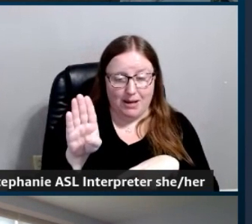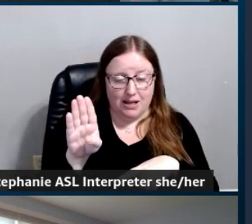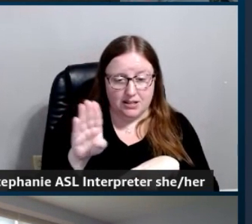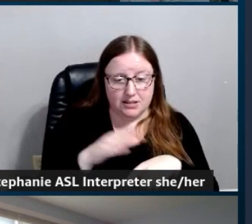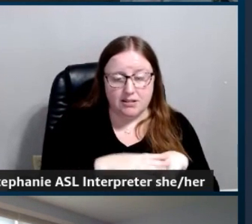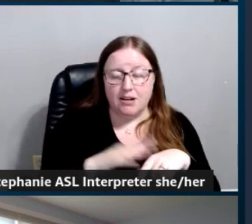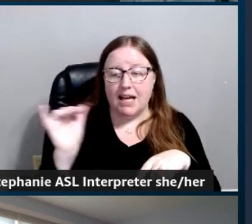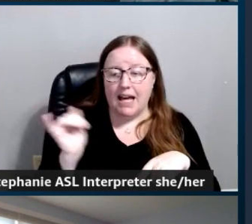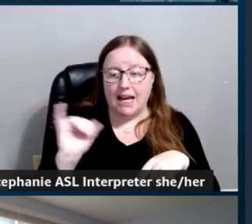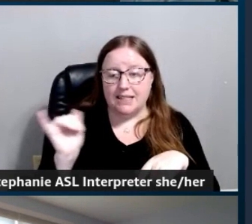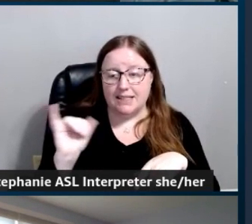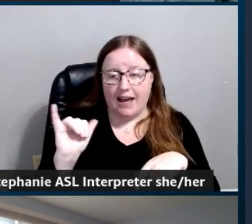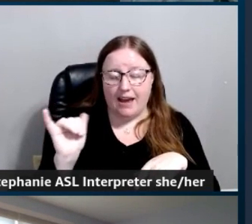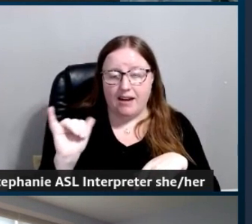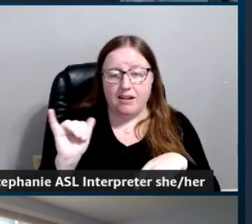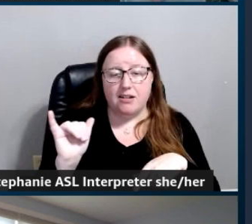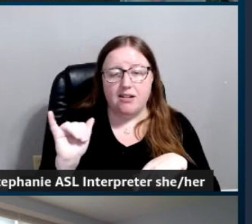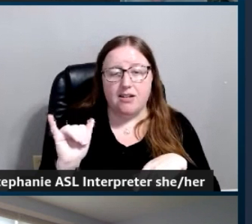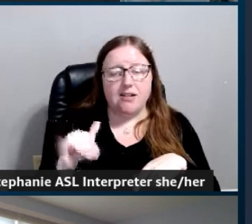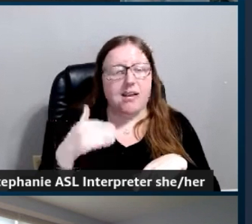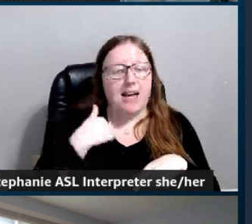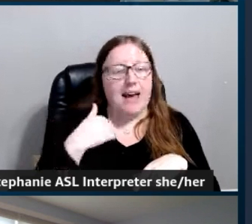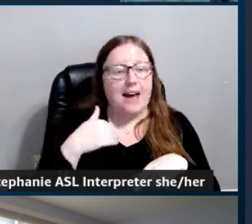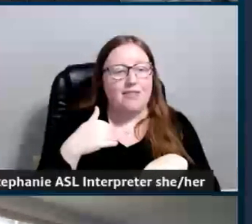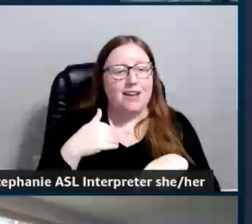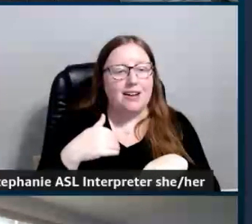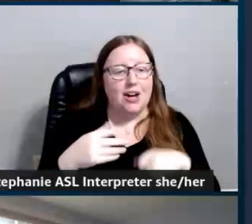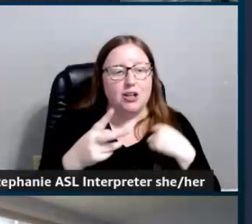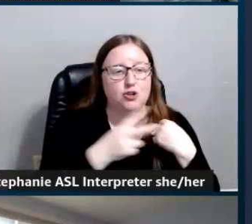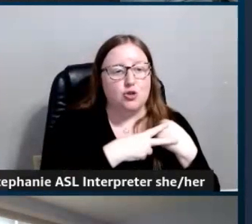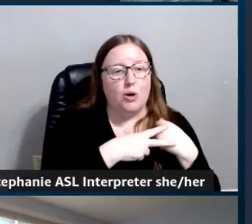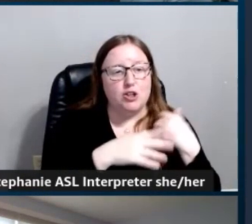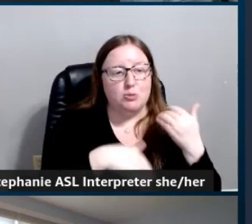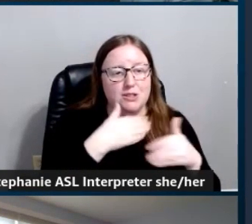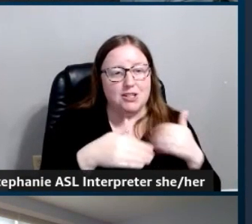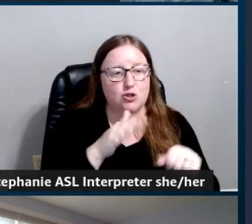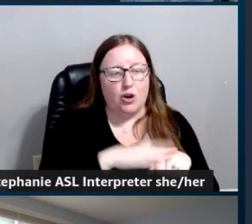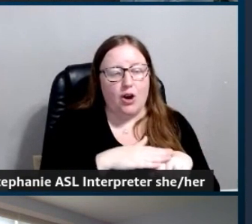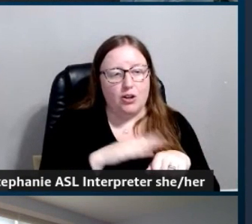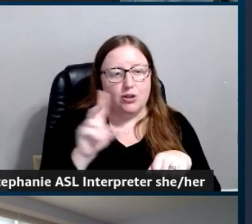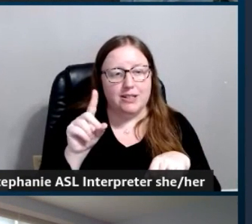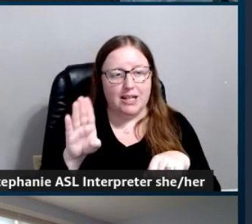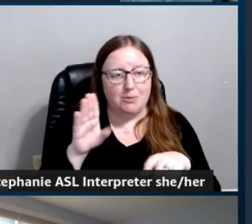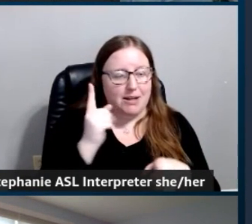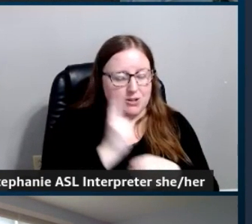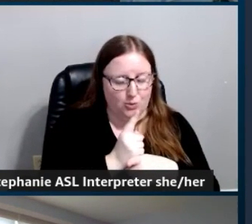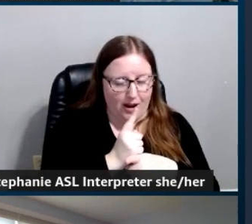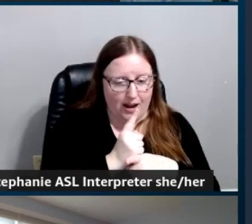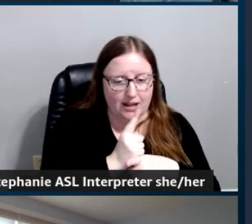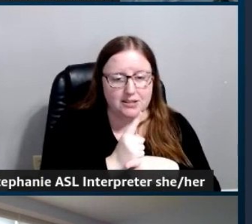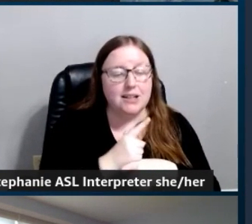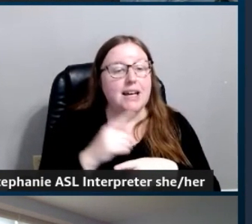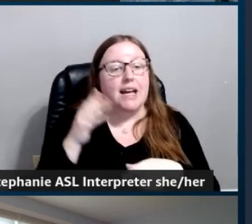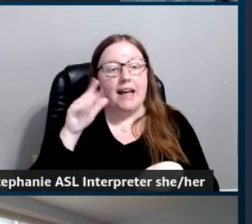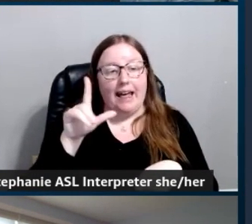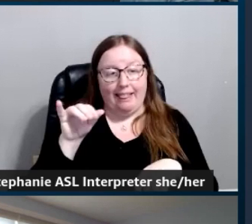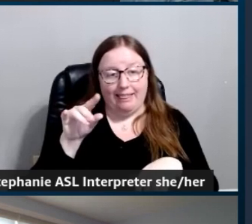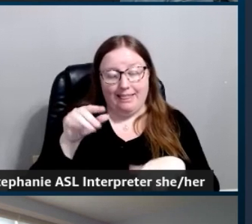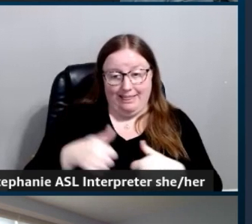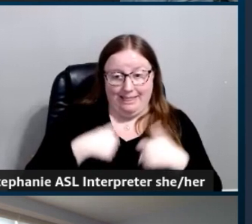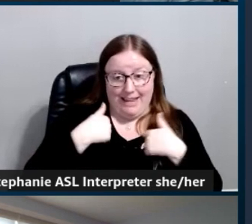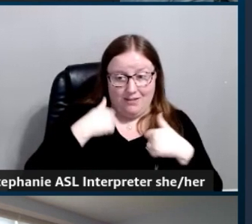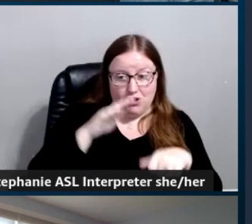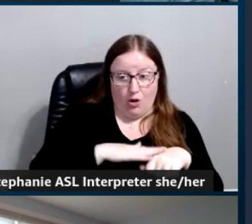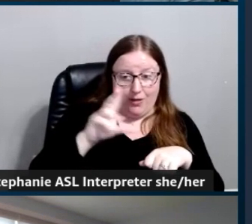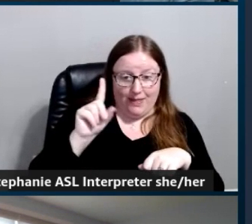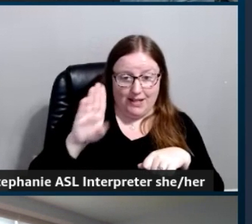like writing a stored procedure on your database, right? It lives on the database, and you always pass